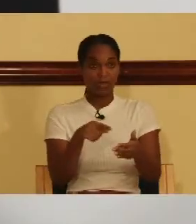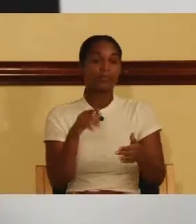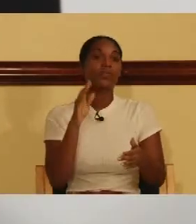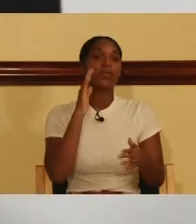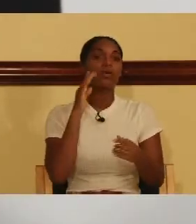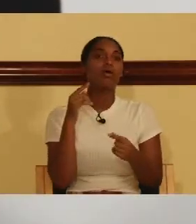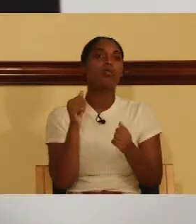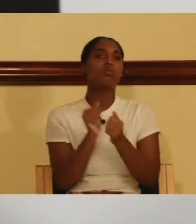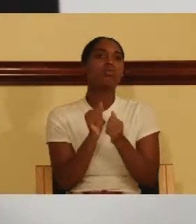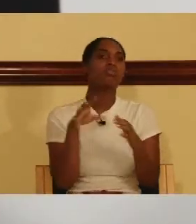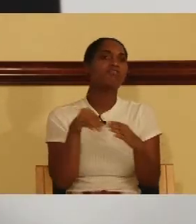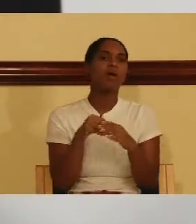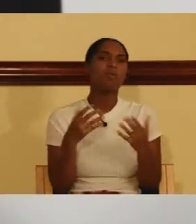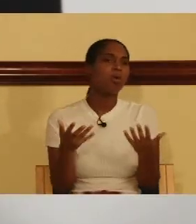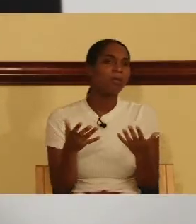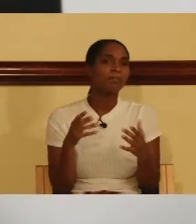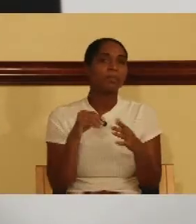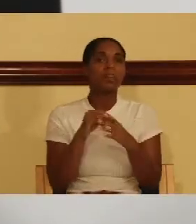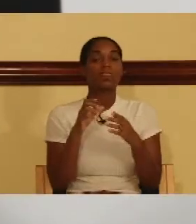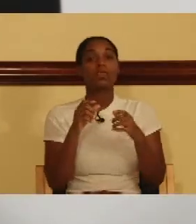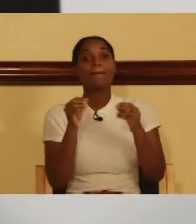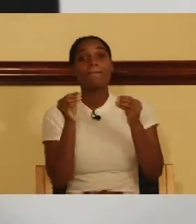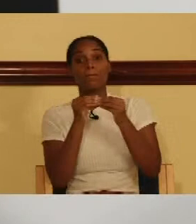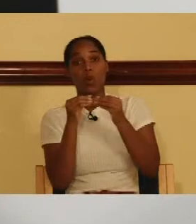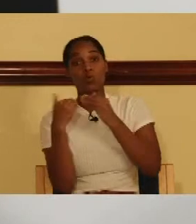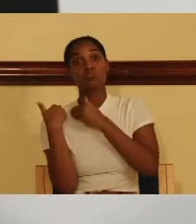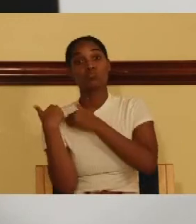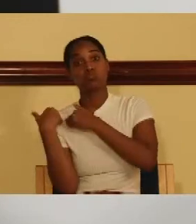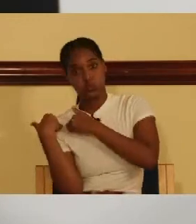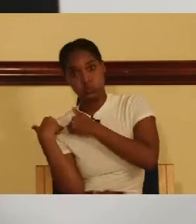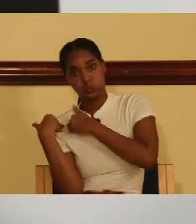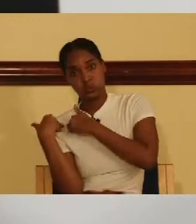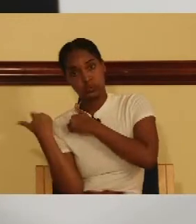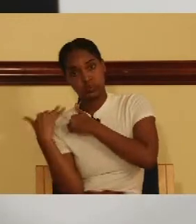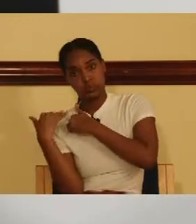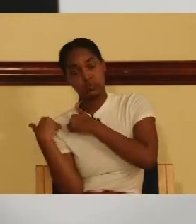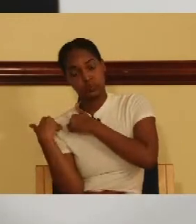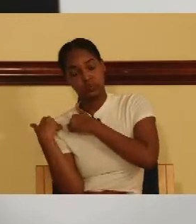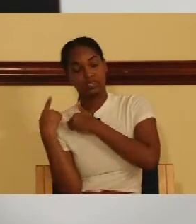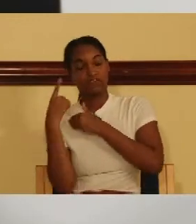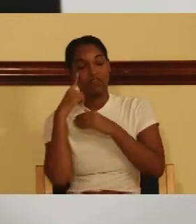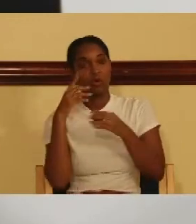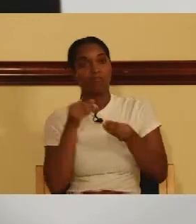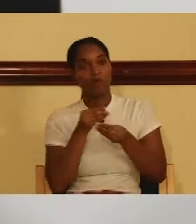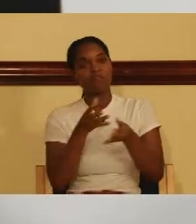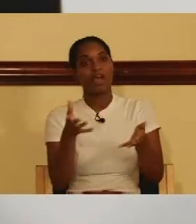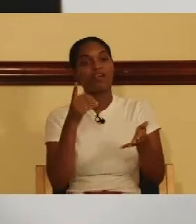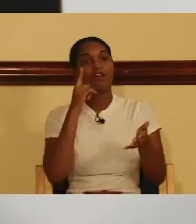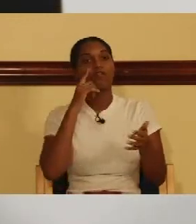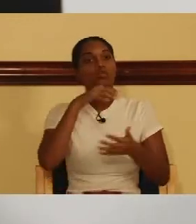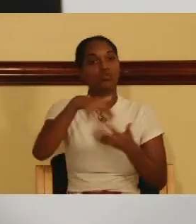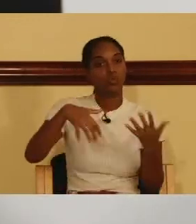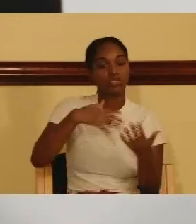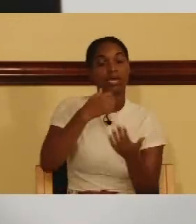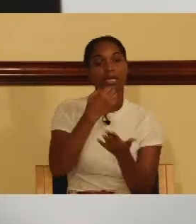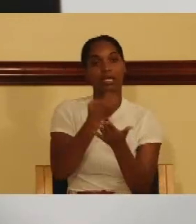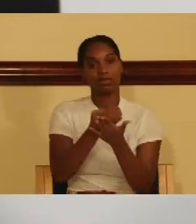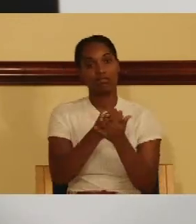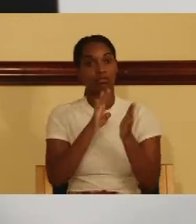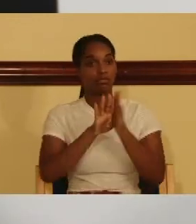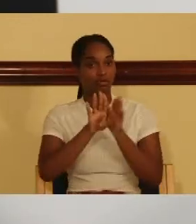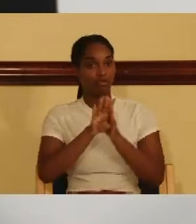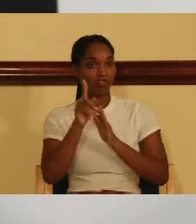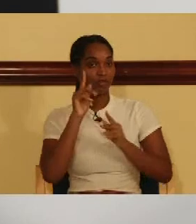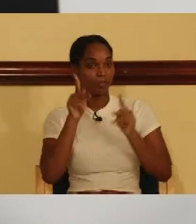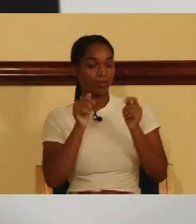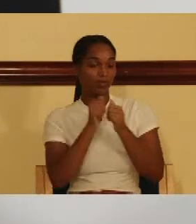with larger responsibilities of not only providing for the social and economic development of persons